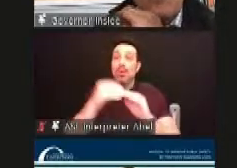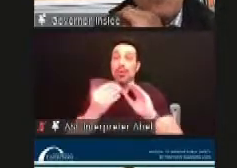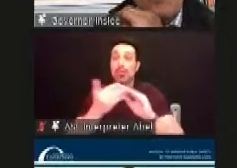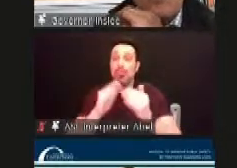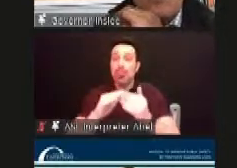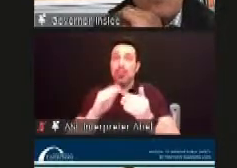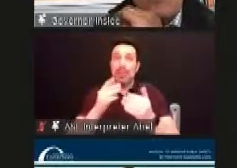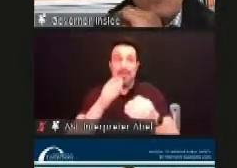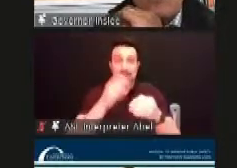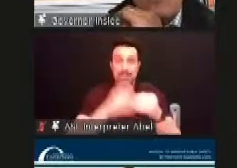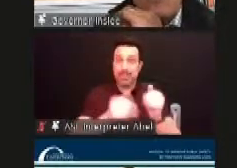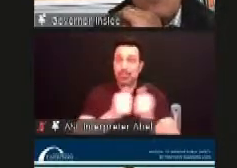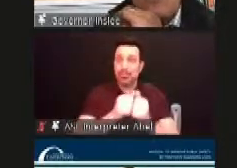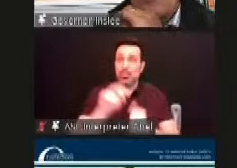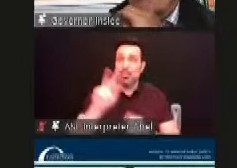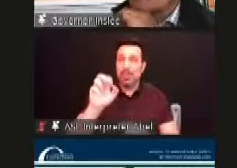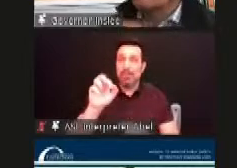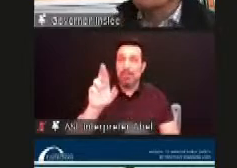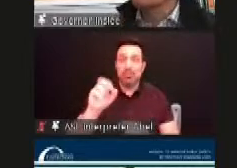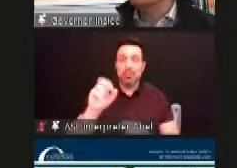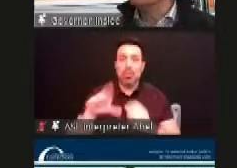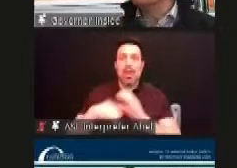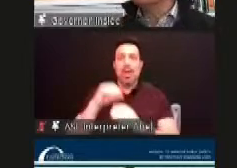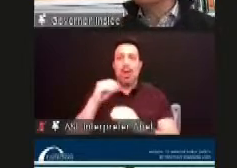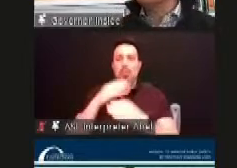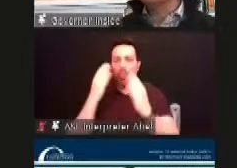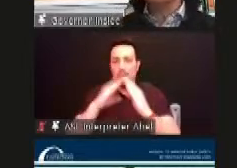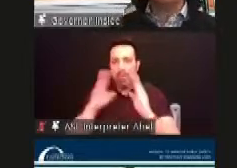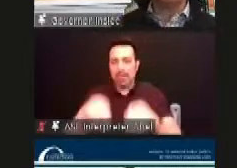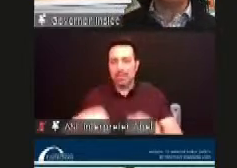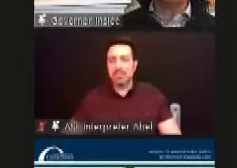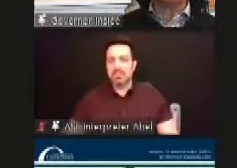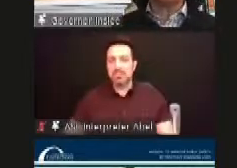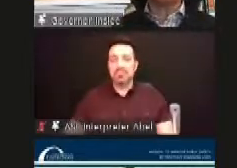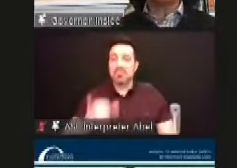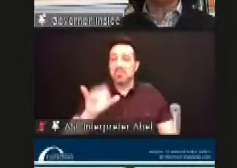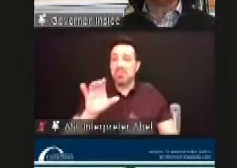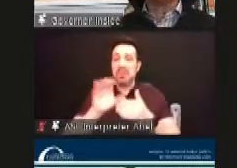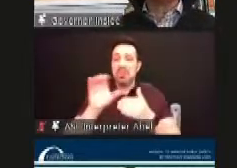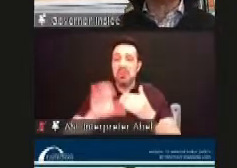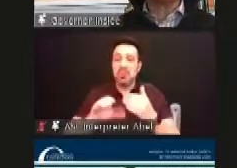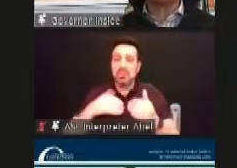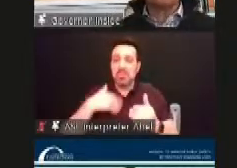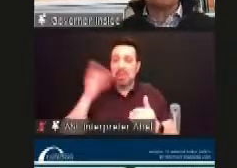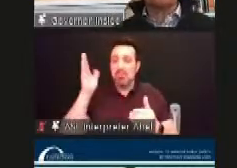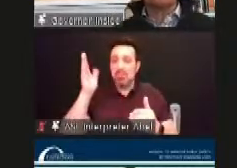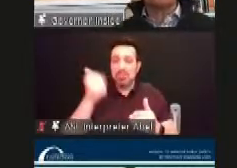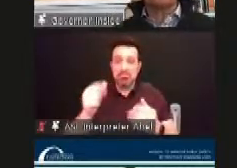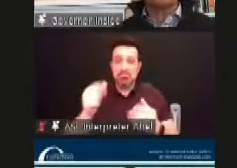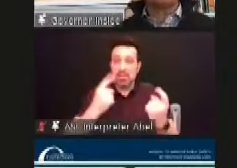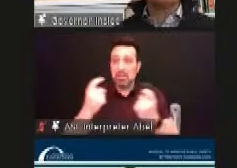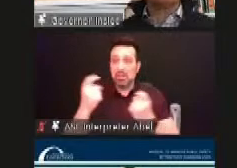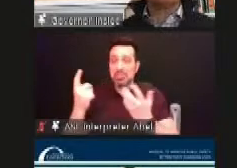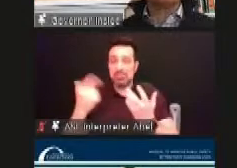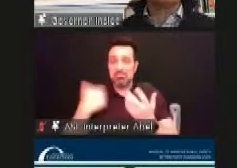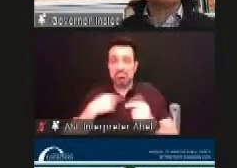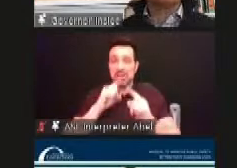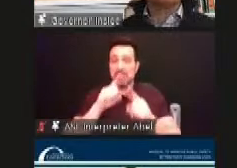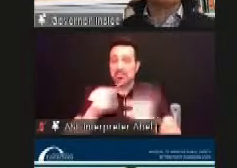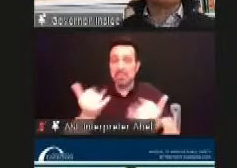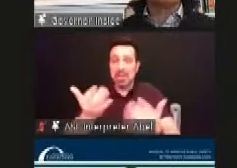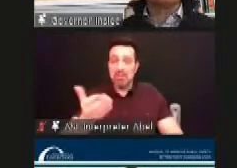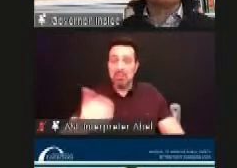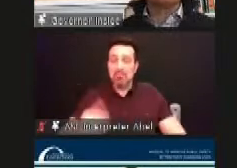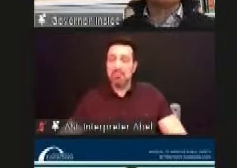with the voucher or they come out homeless. So that concludes my presentation. If you have any questions, I can answer them now.